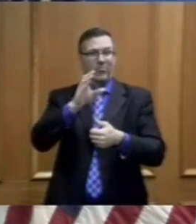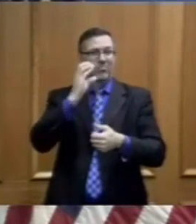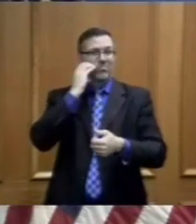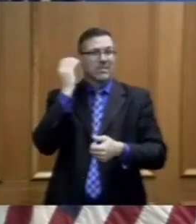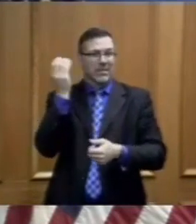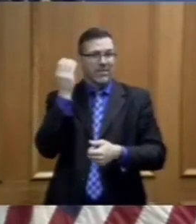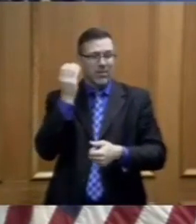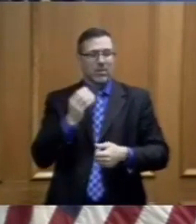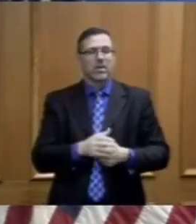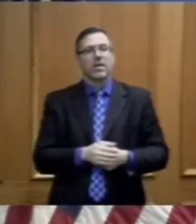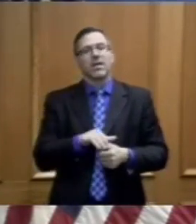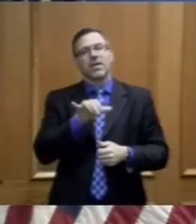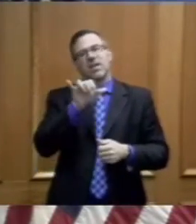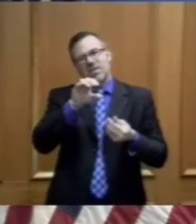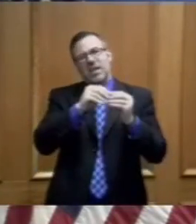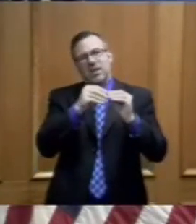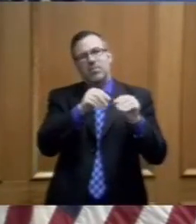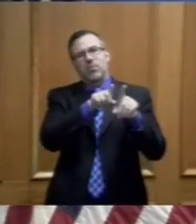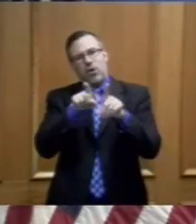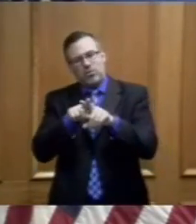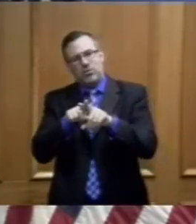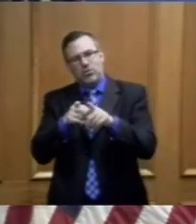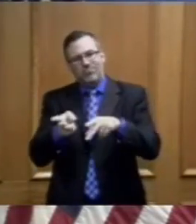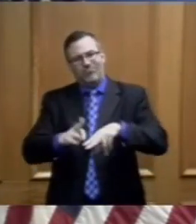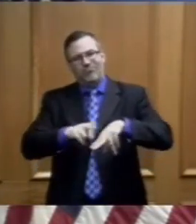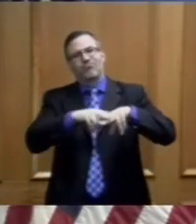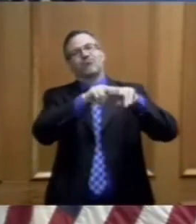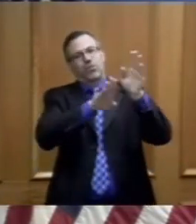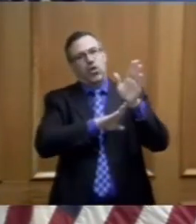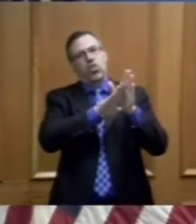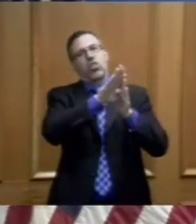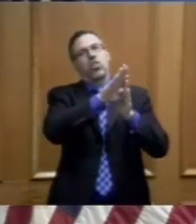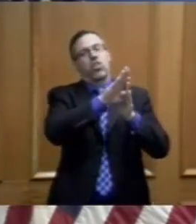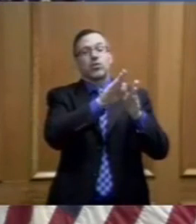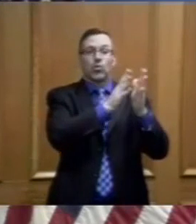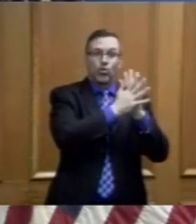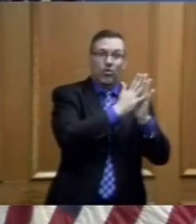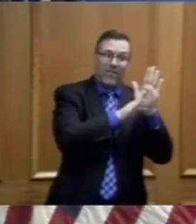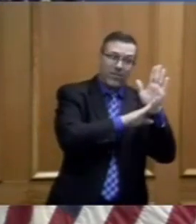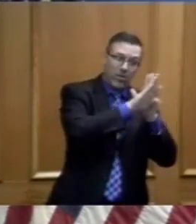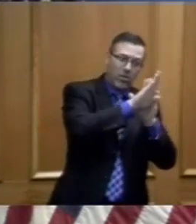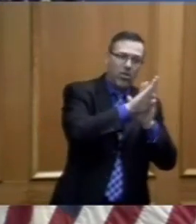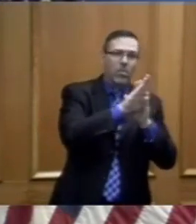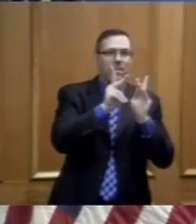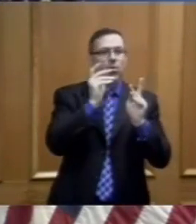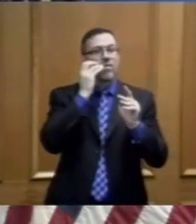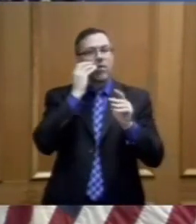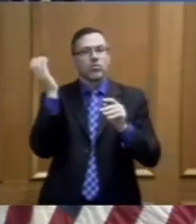and that data is a part of what weighed into this decision.